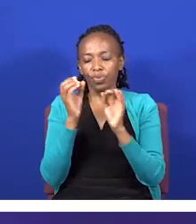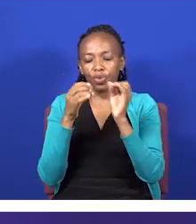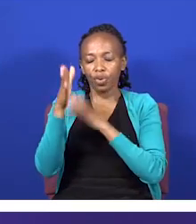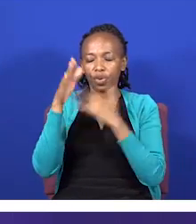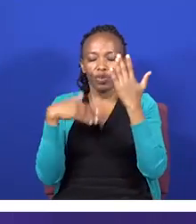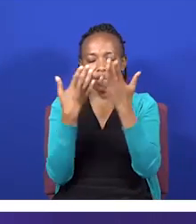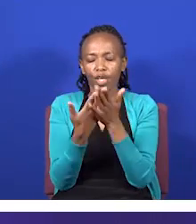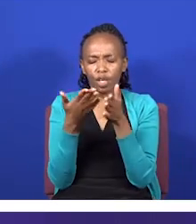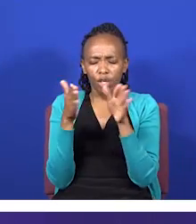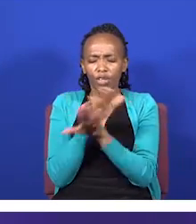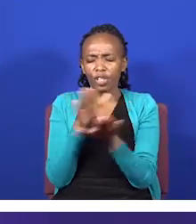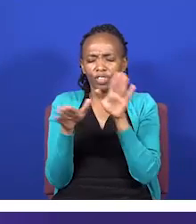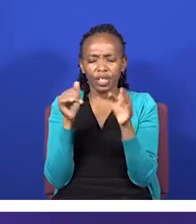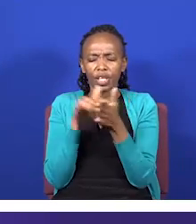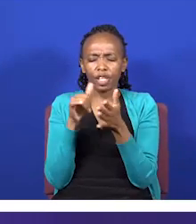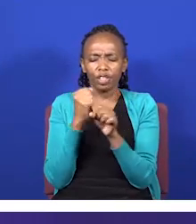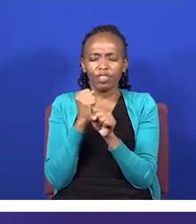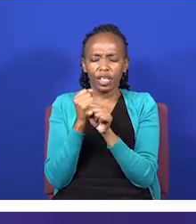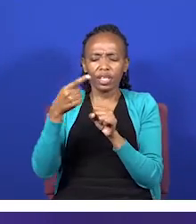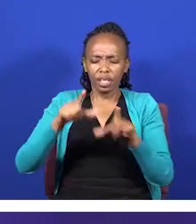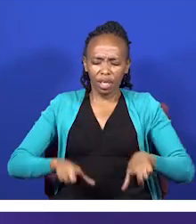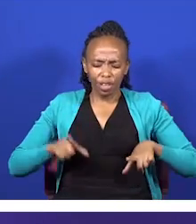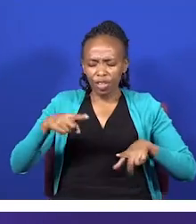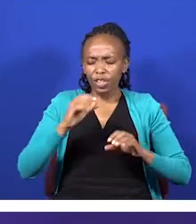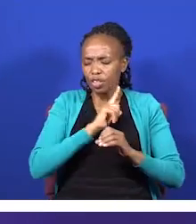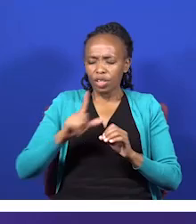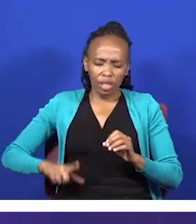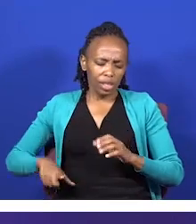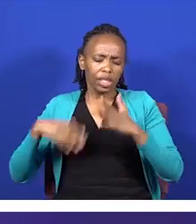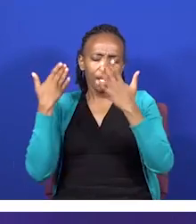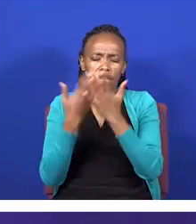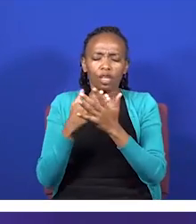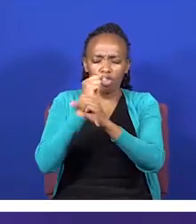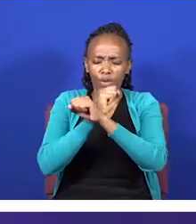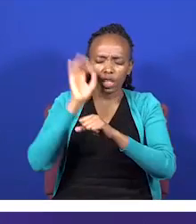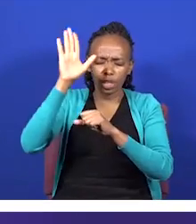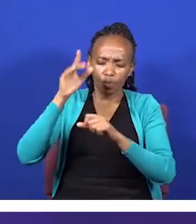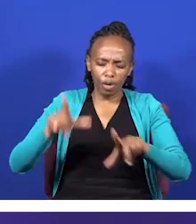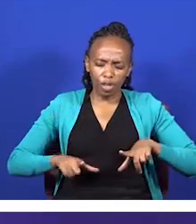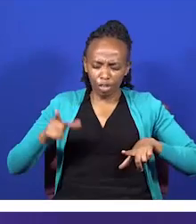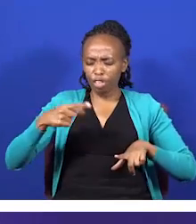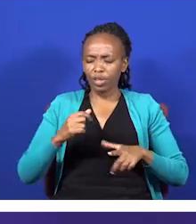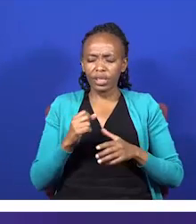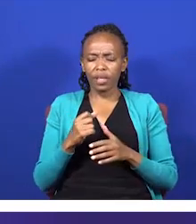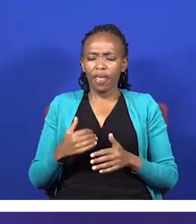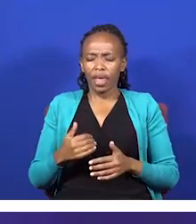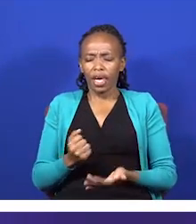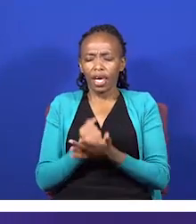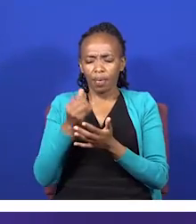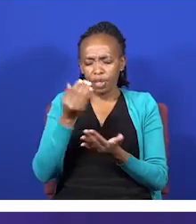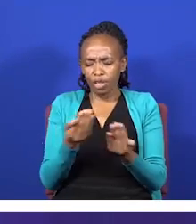God, thank you for everything that you've done in our lives, O Lord. Thank you for your protection of our lives. Help the children to